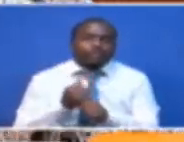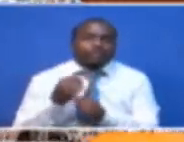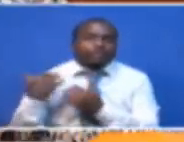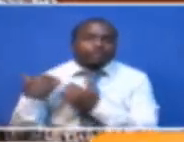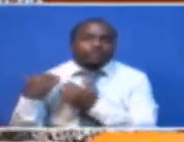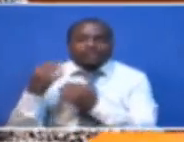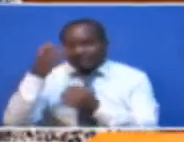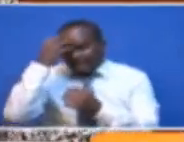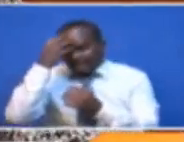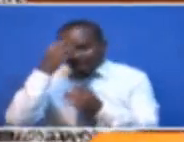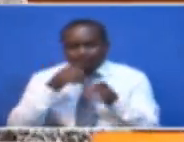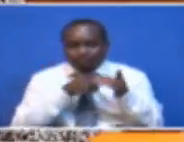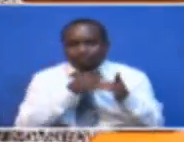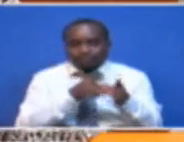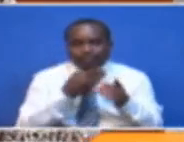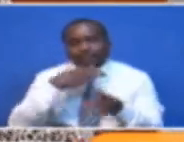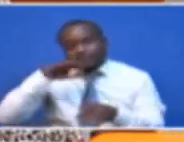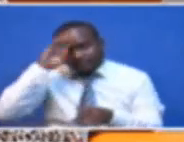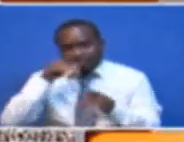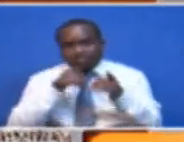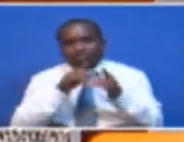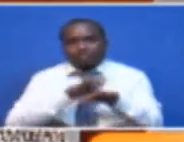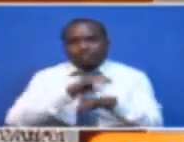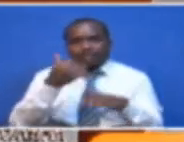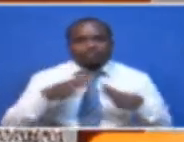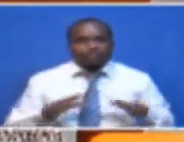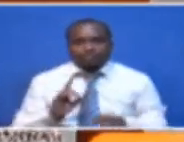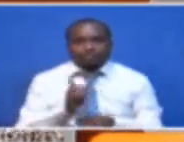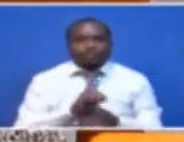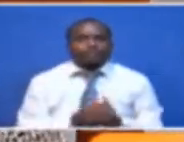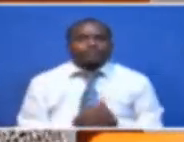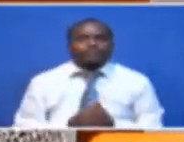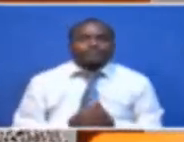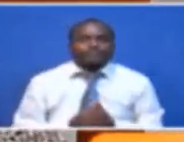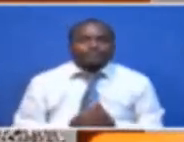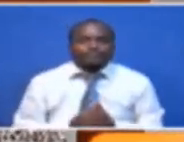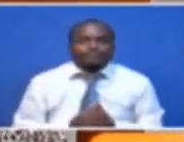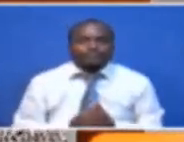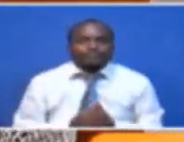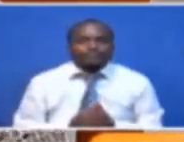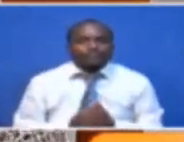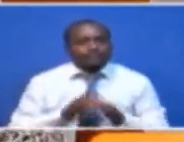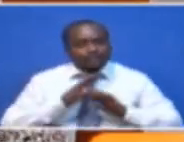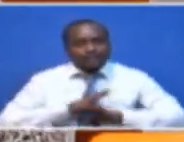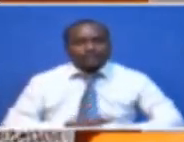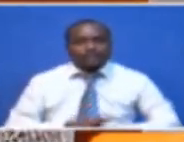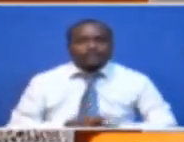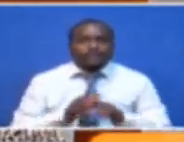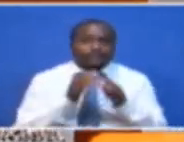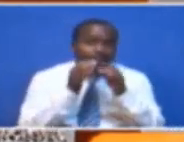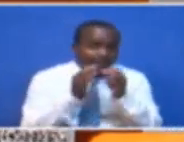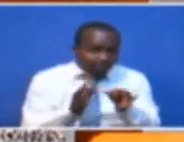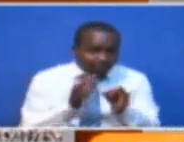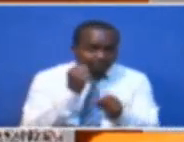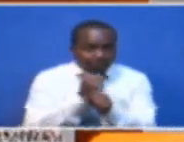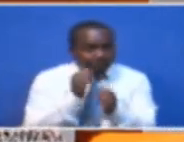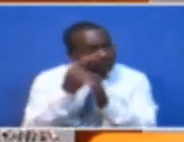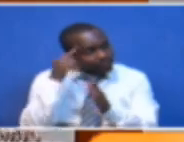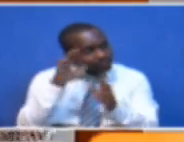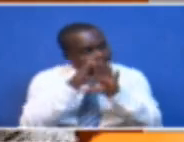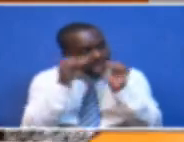not offload your frustrations on other people. Take it easy. If you are working for the